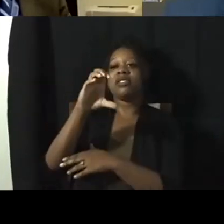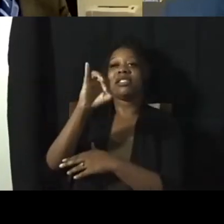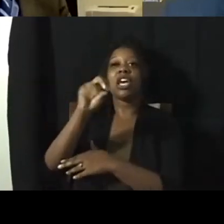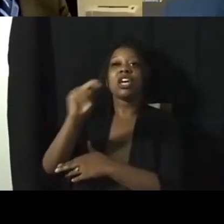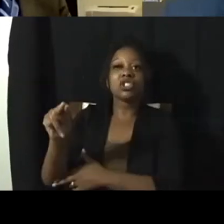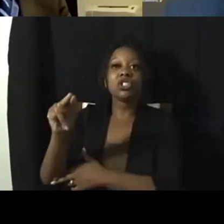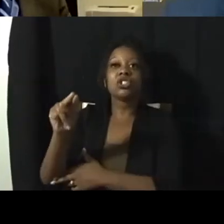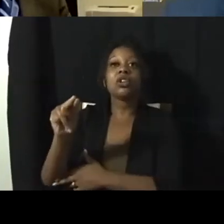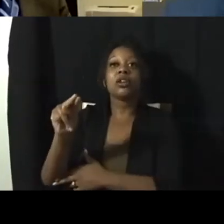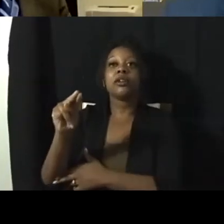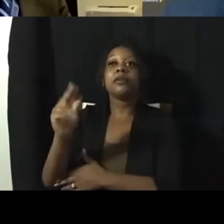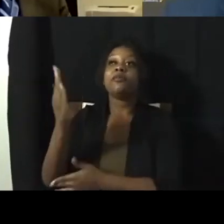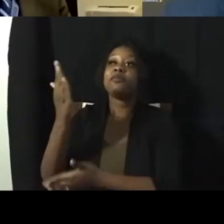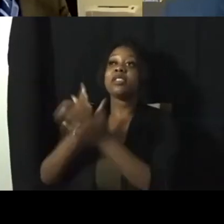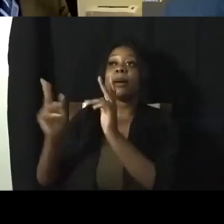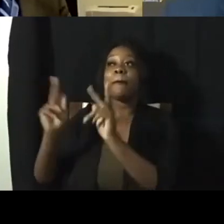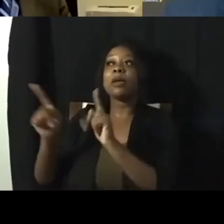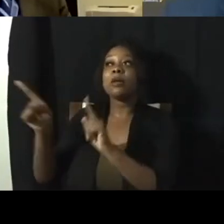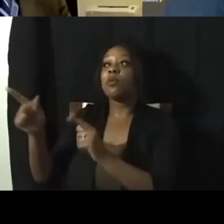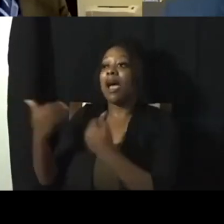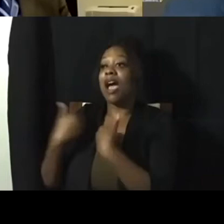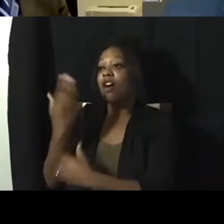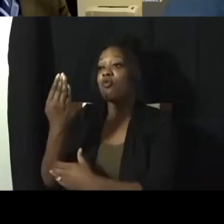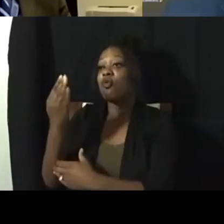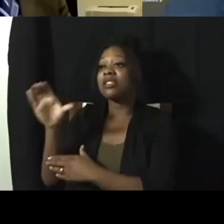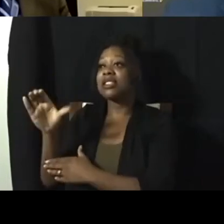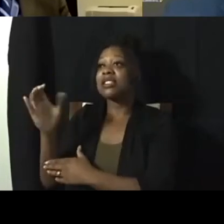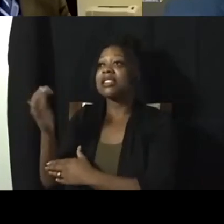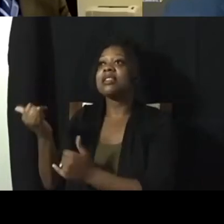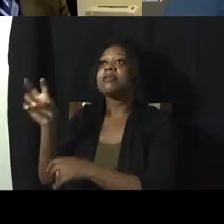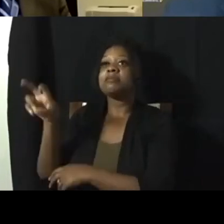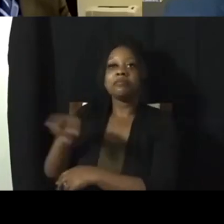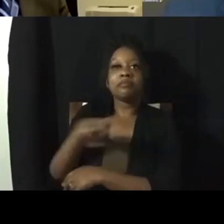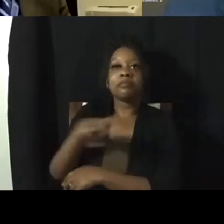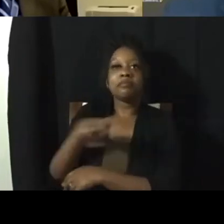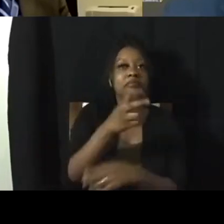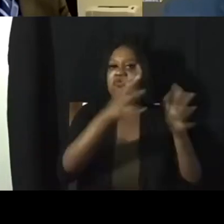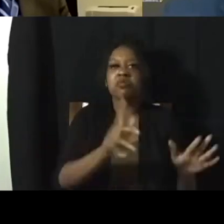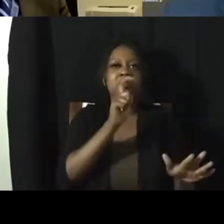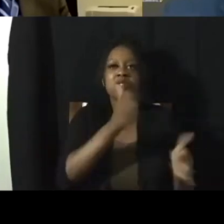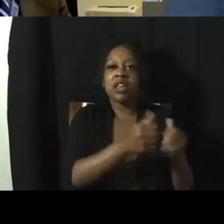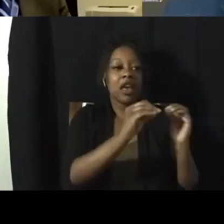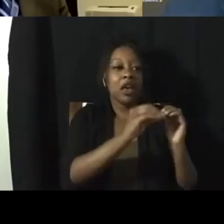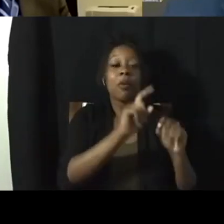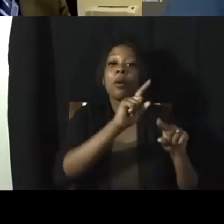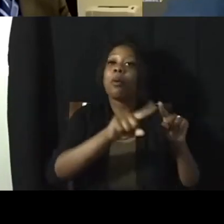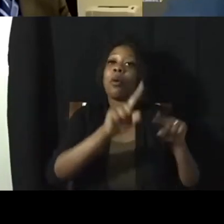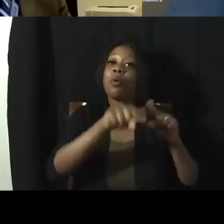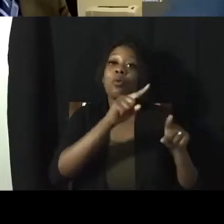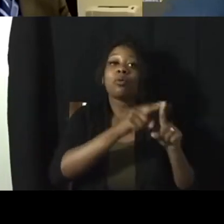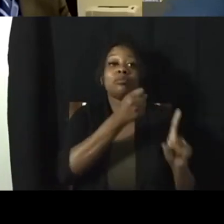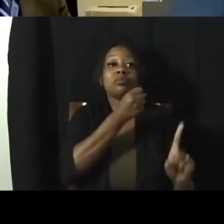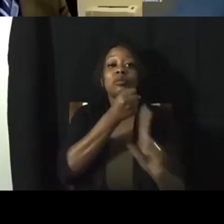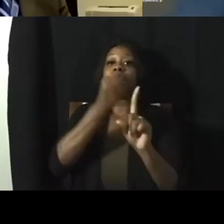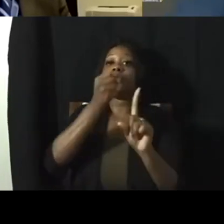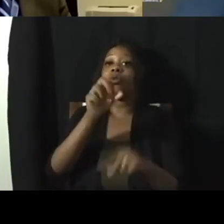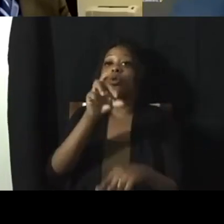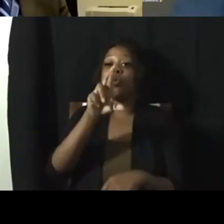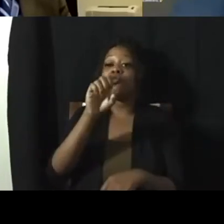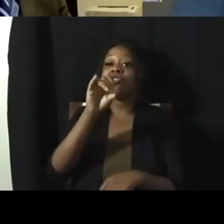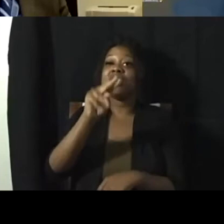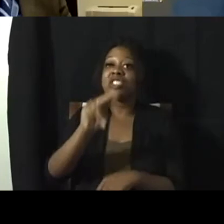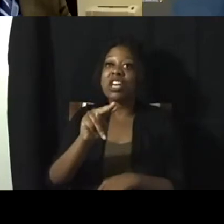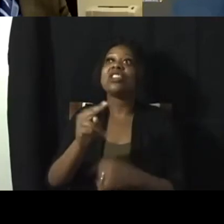off 14C when the recession hit, and then there was a period of recovery. What was their experience?